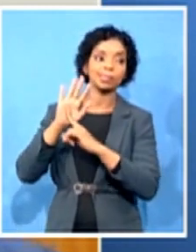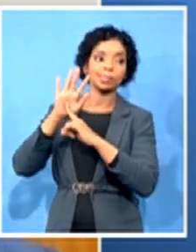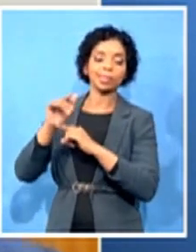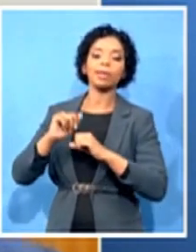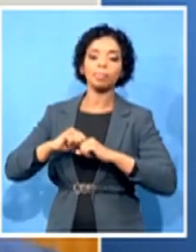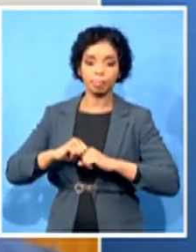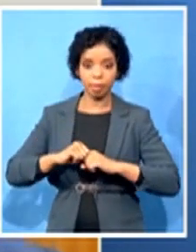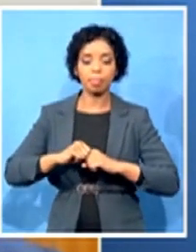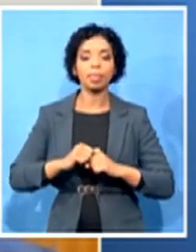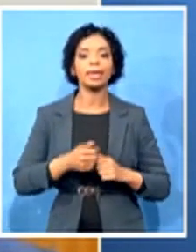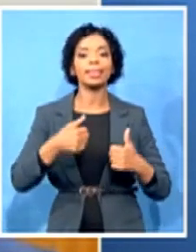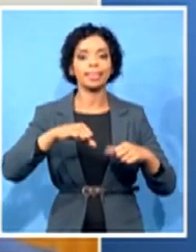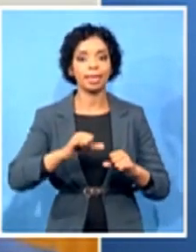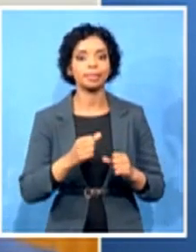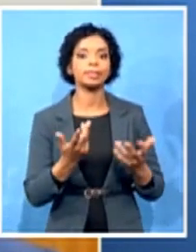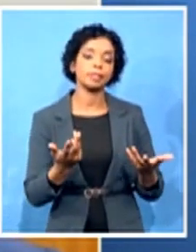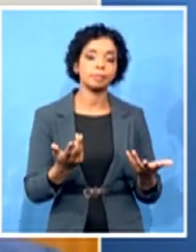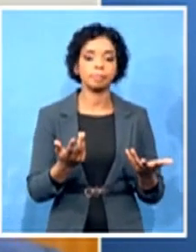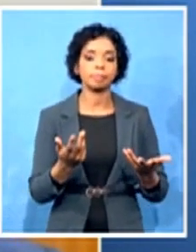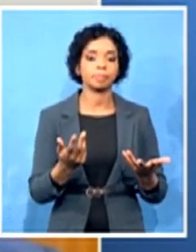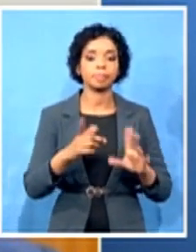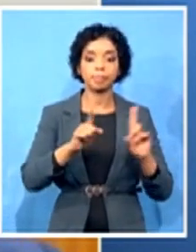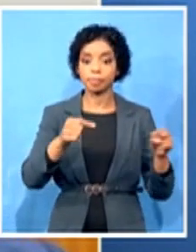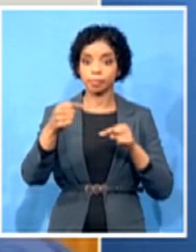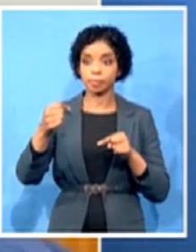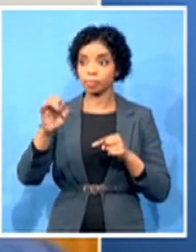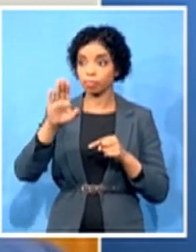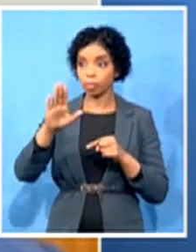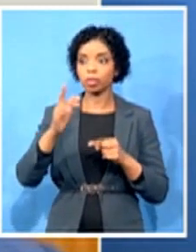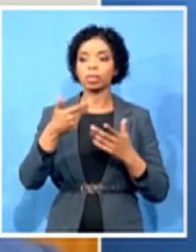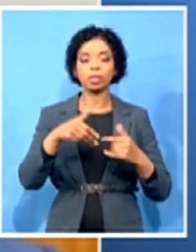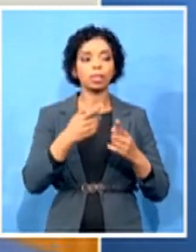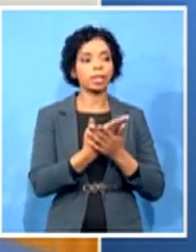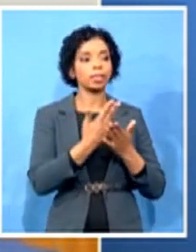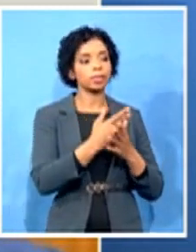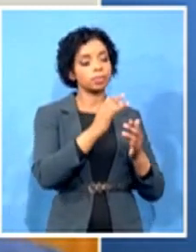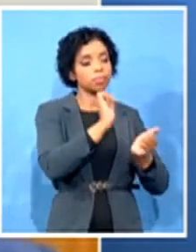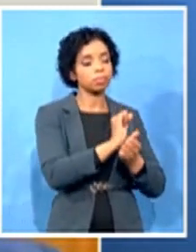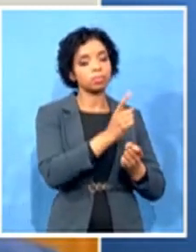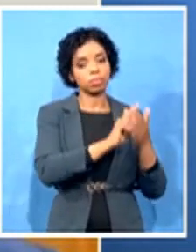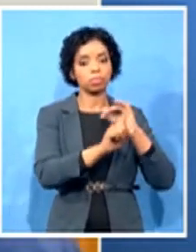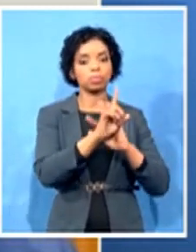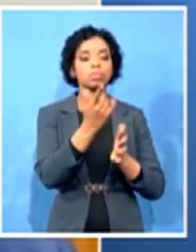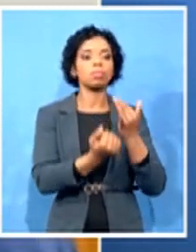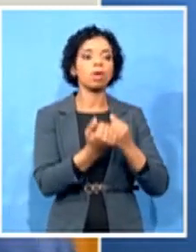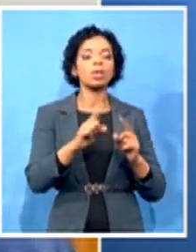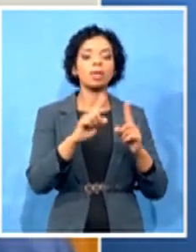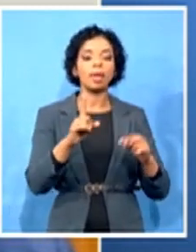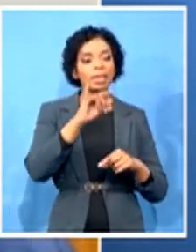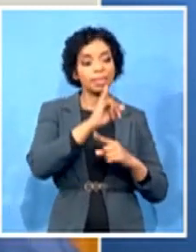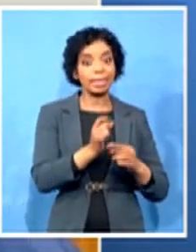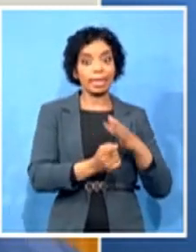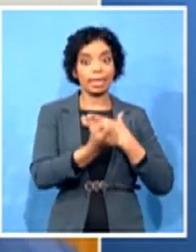the media houses and actually prosecute them. But that is just a long way down the line. But if the media houses stick to what's currently